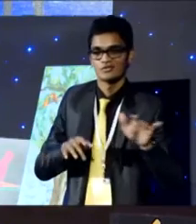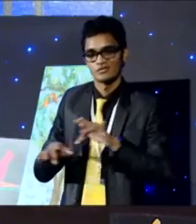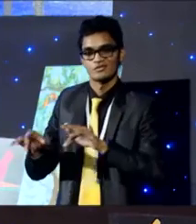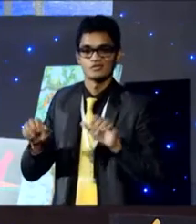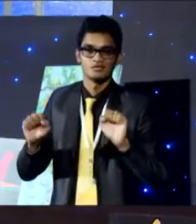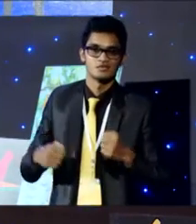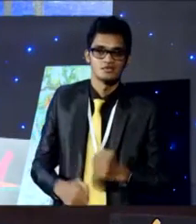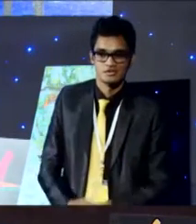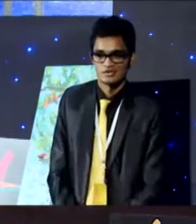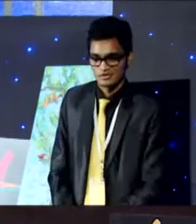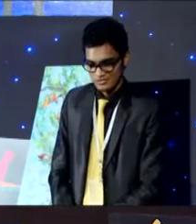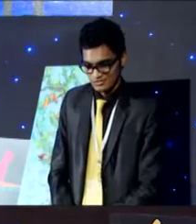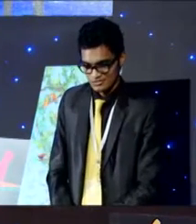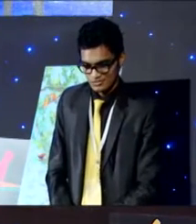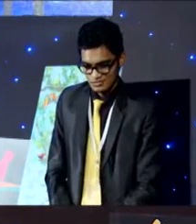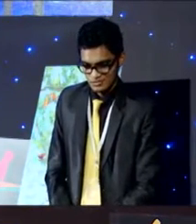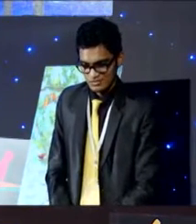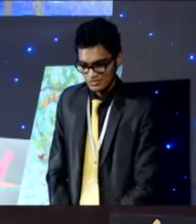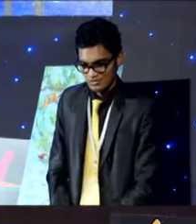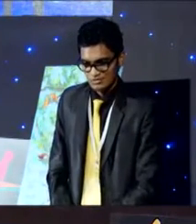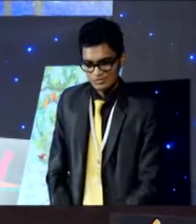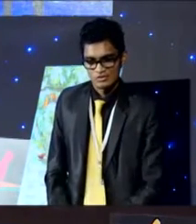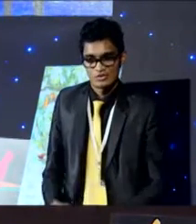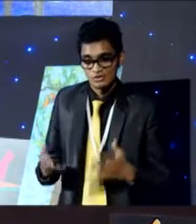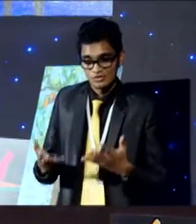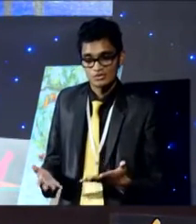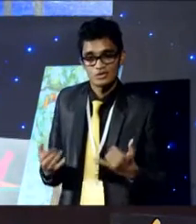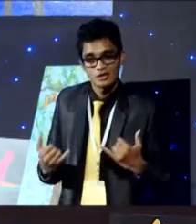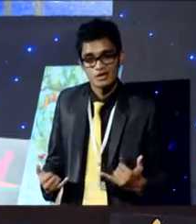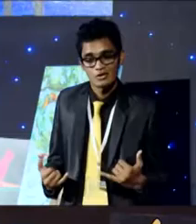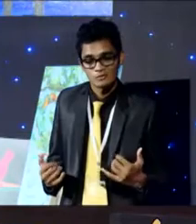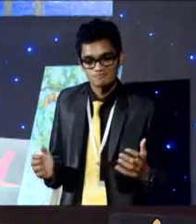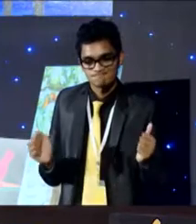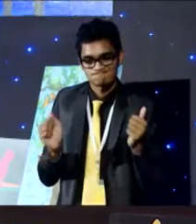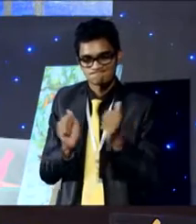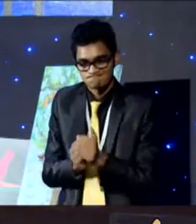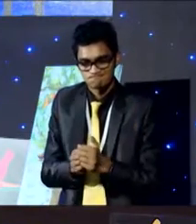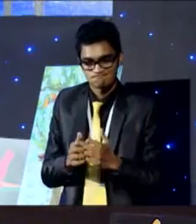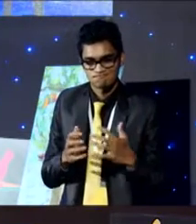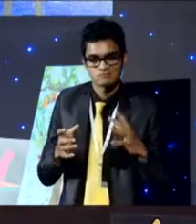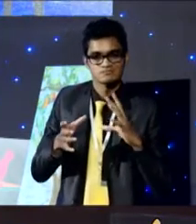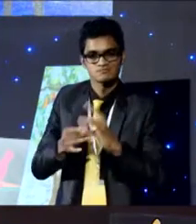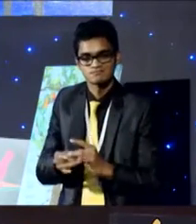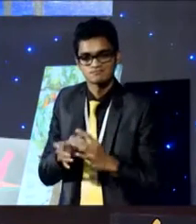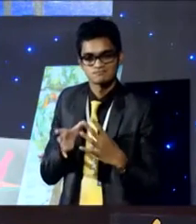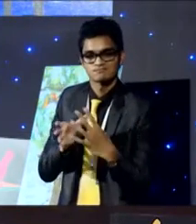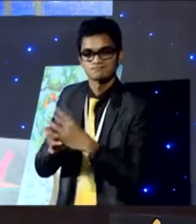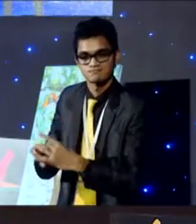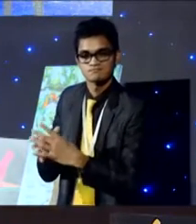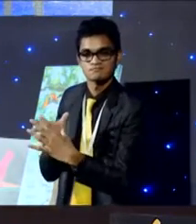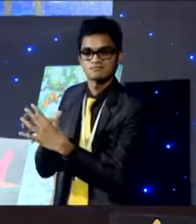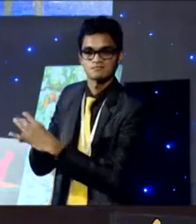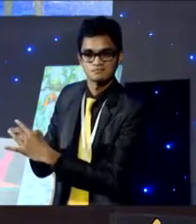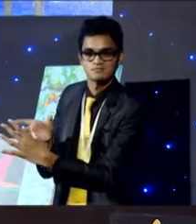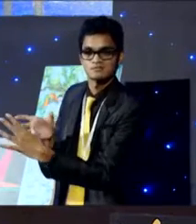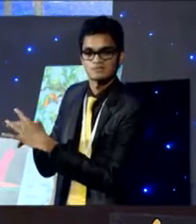just collaborate, collaborate, collaborate, and learn from the industries what is the